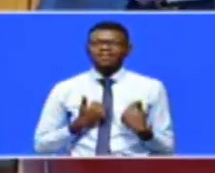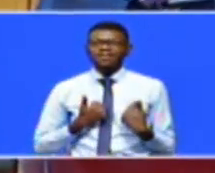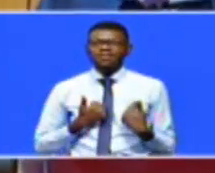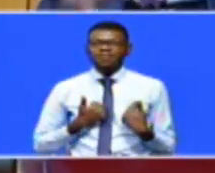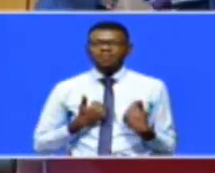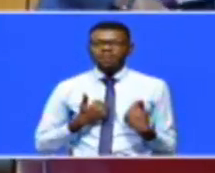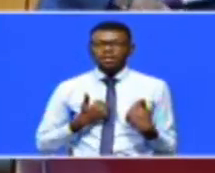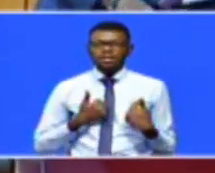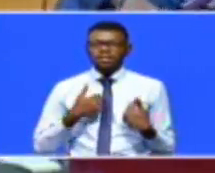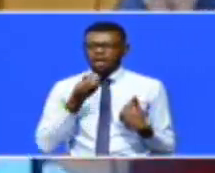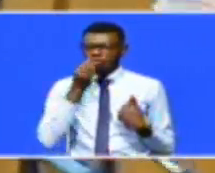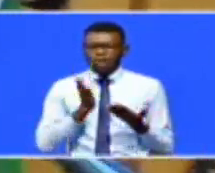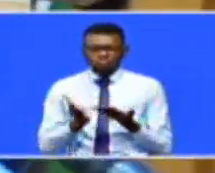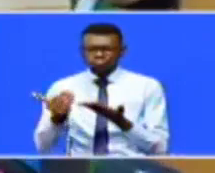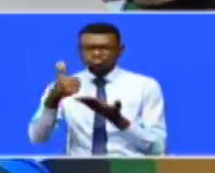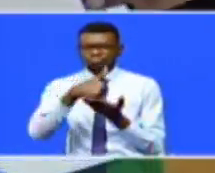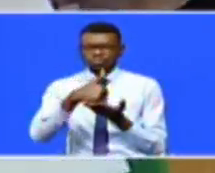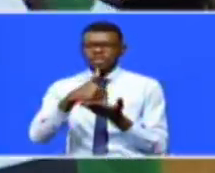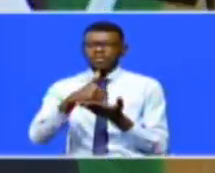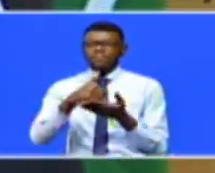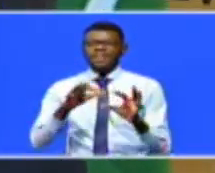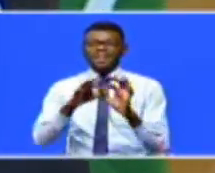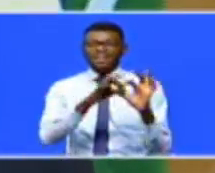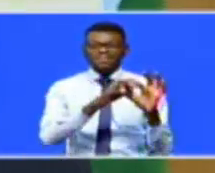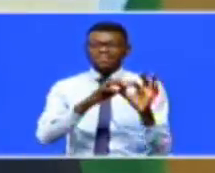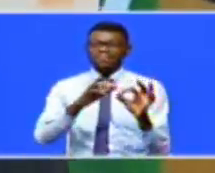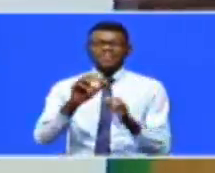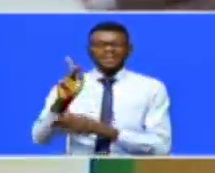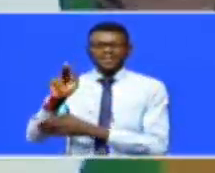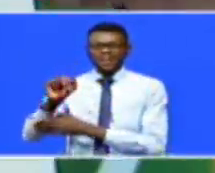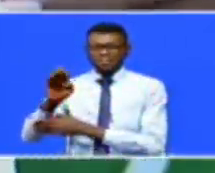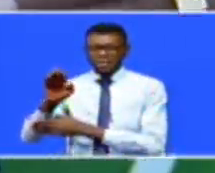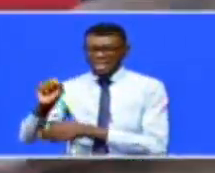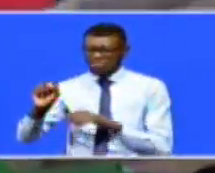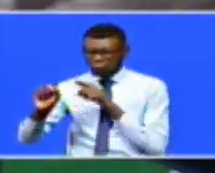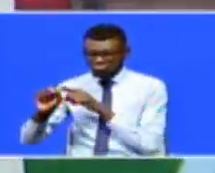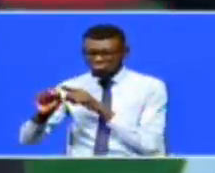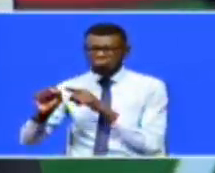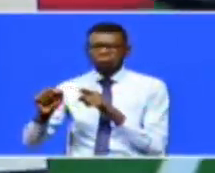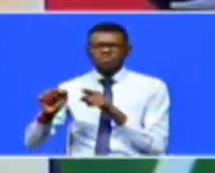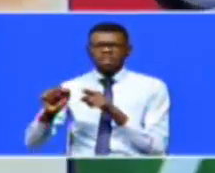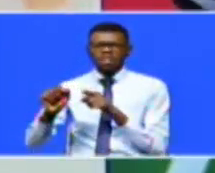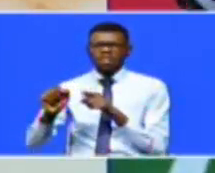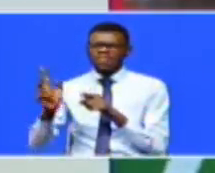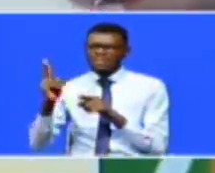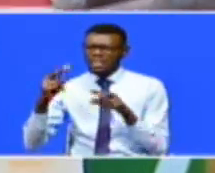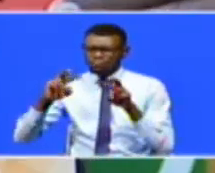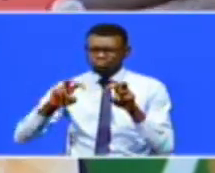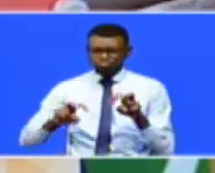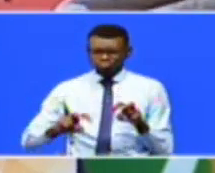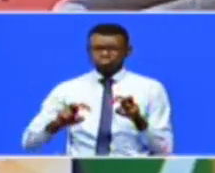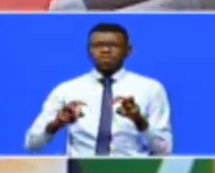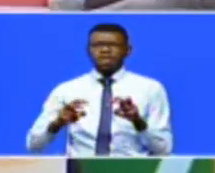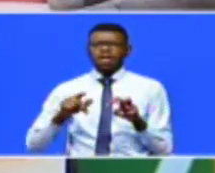The data, collected in collaboration with the Kenya National Bureau of Statistics for the second survey on the